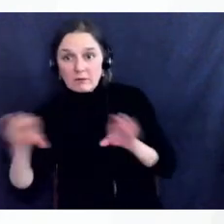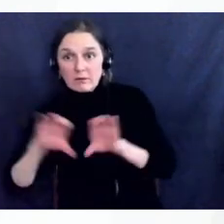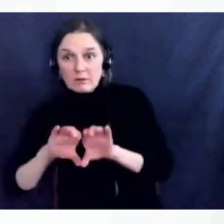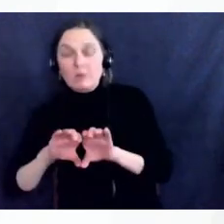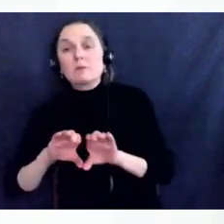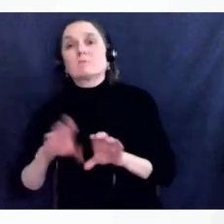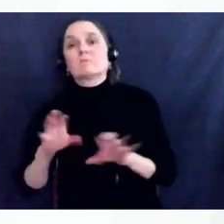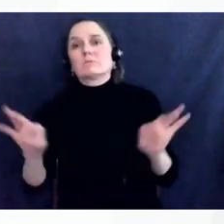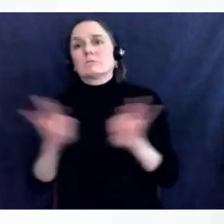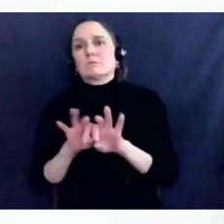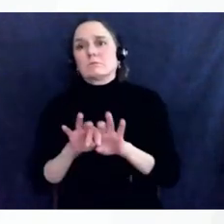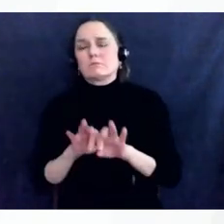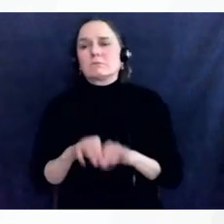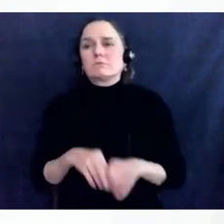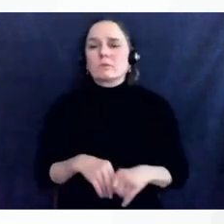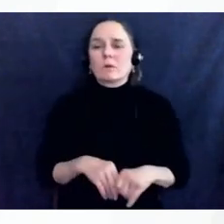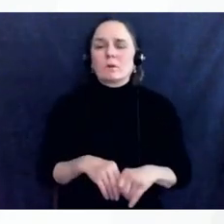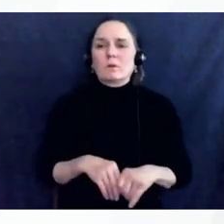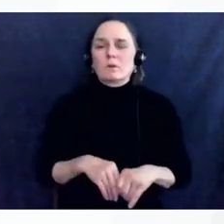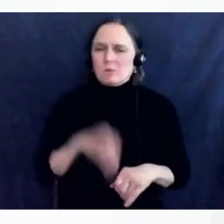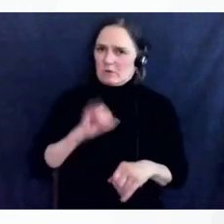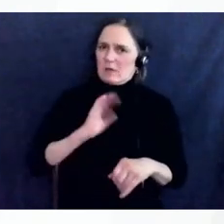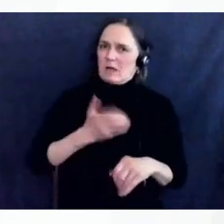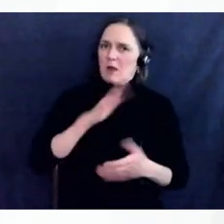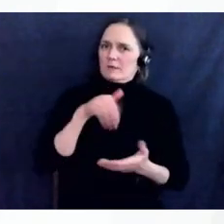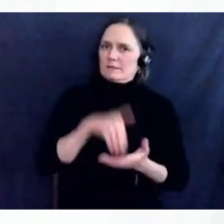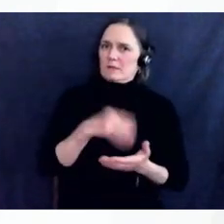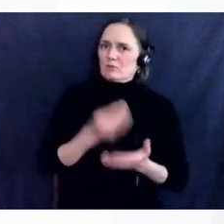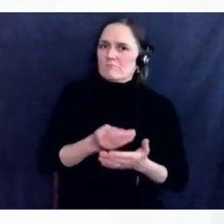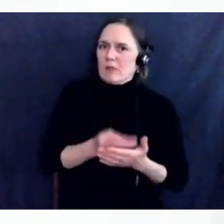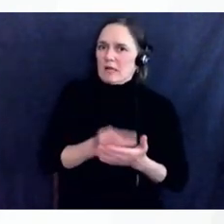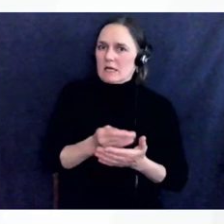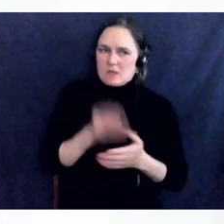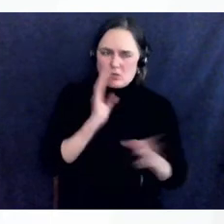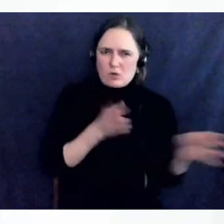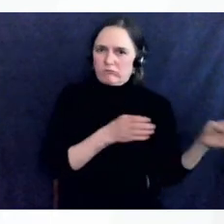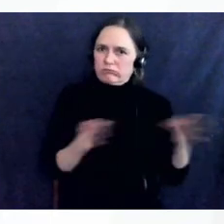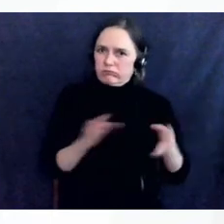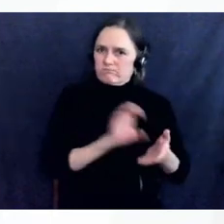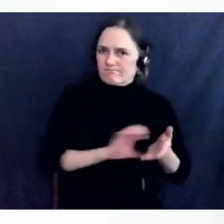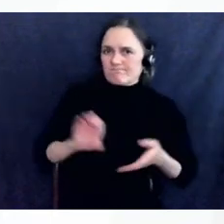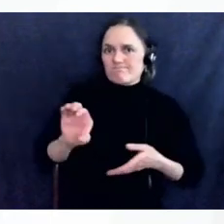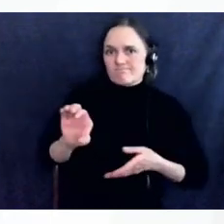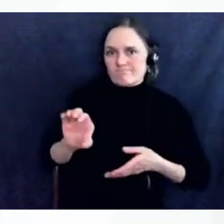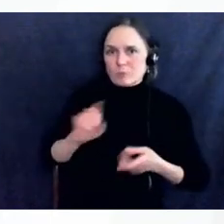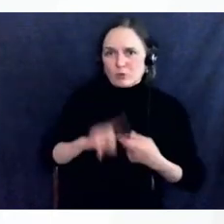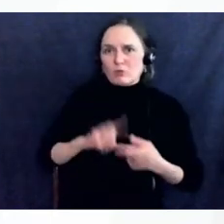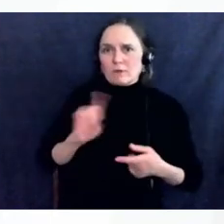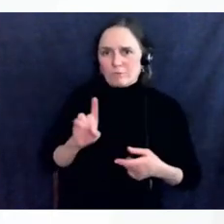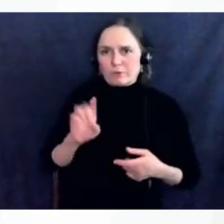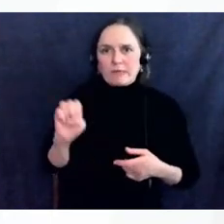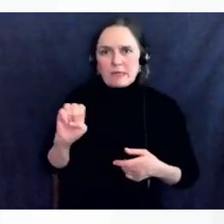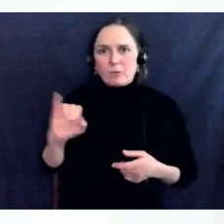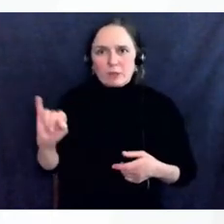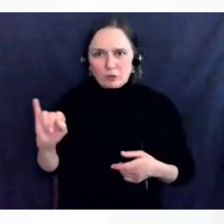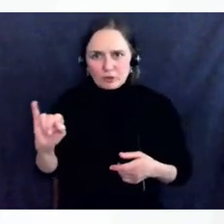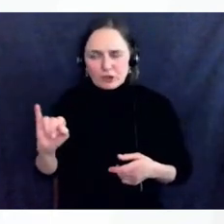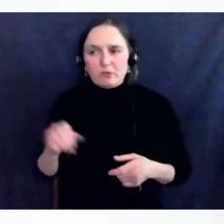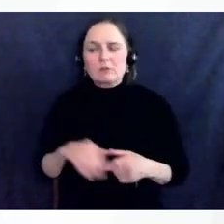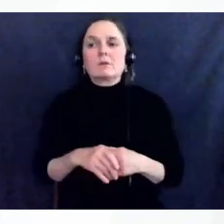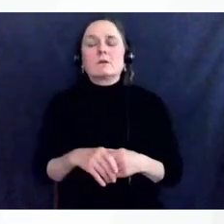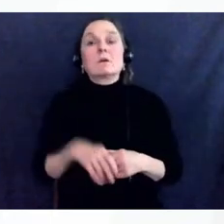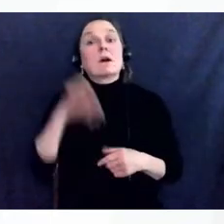We're going to require, or we are beginning to require, that all faculty searches include statements from the candidates in describing their past and